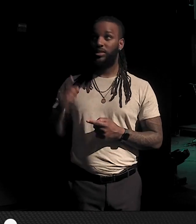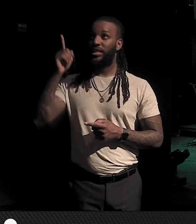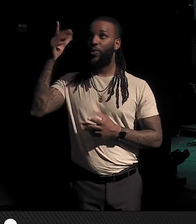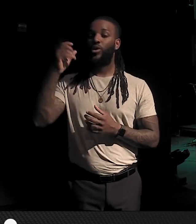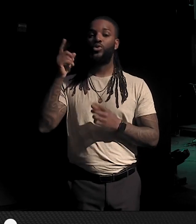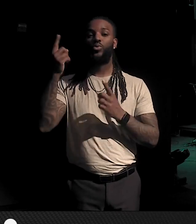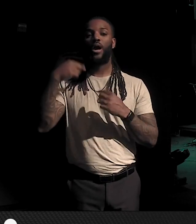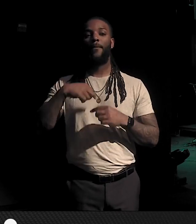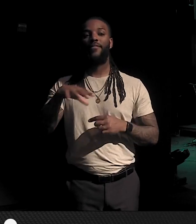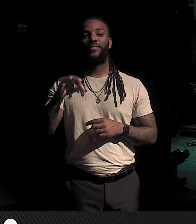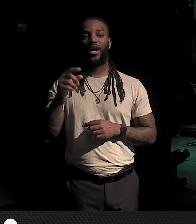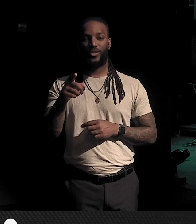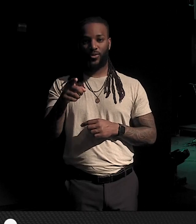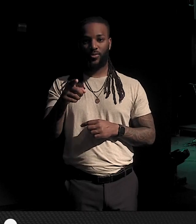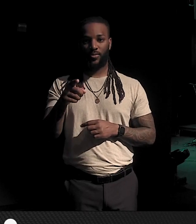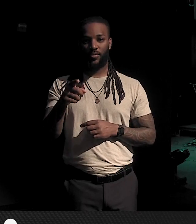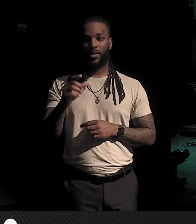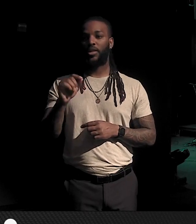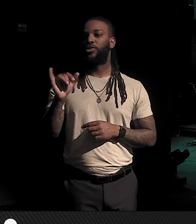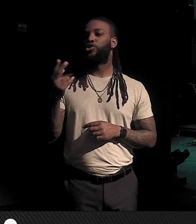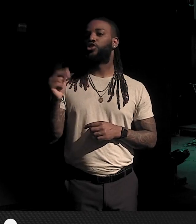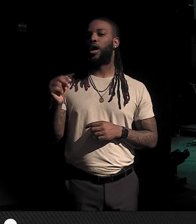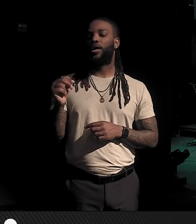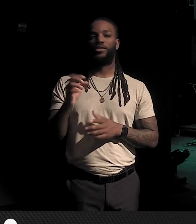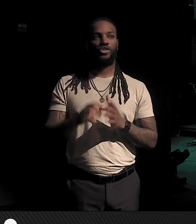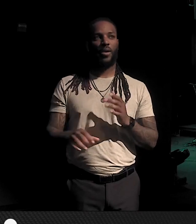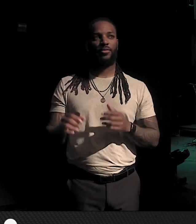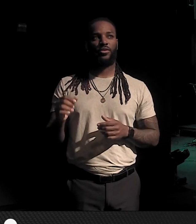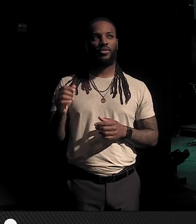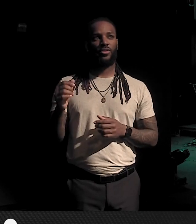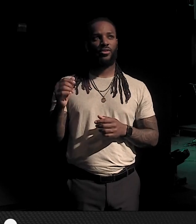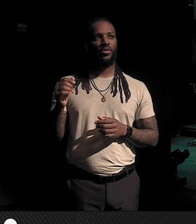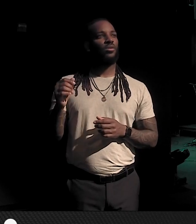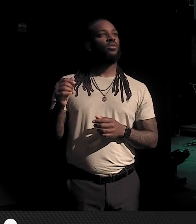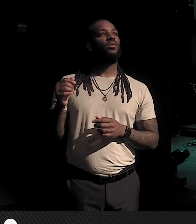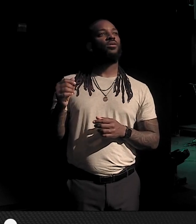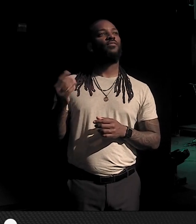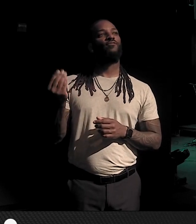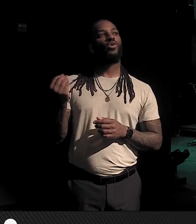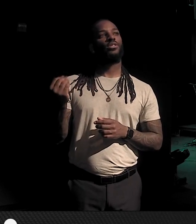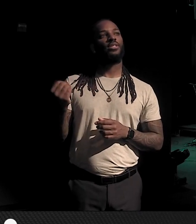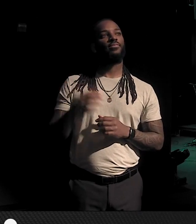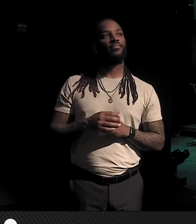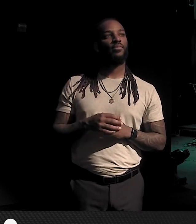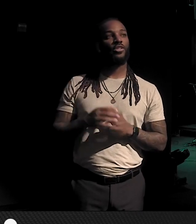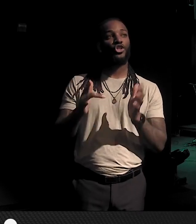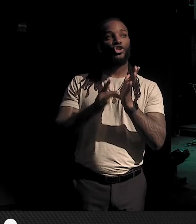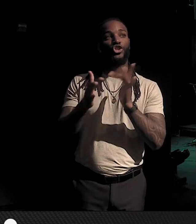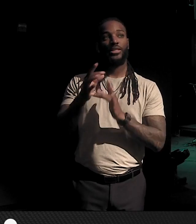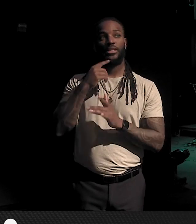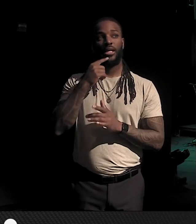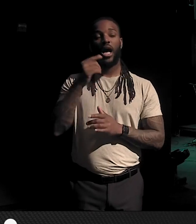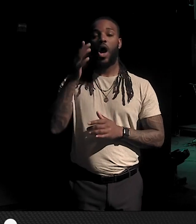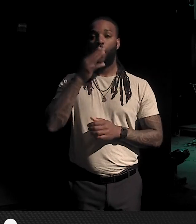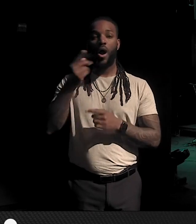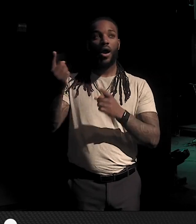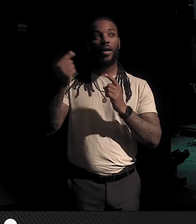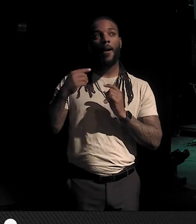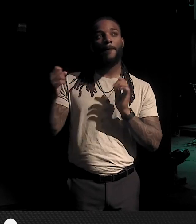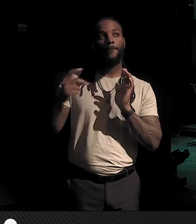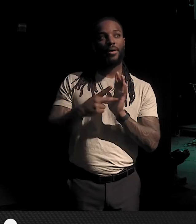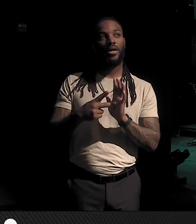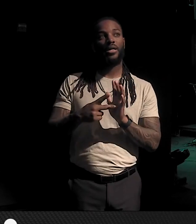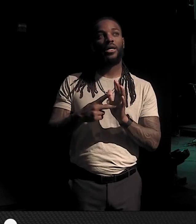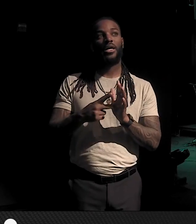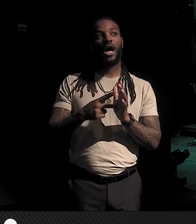you. And in John chapter 14, listen, if I go and prepare a place for you, Jesus says, I'll come back and I will